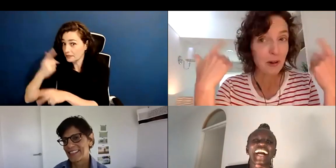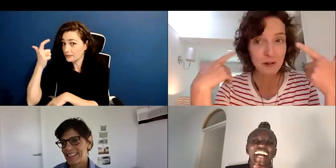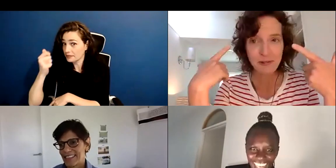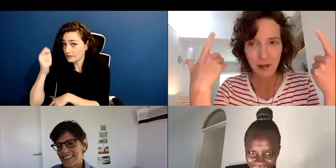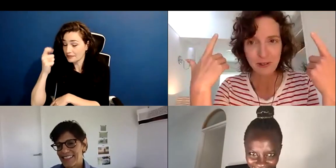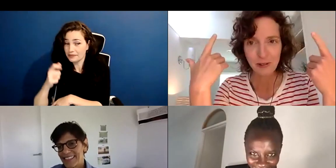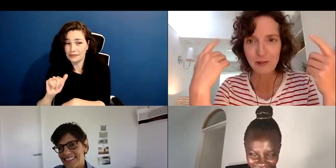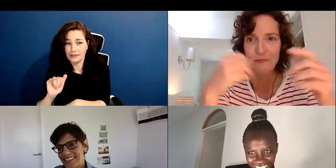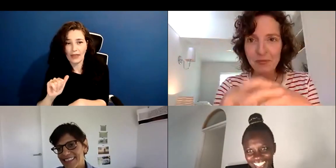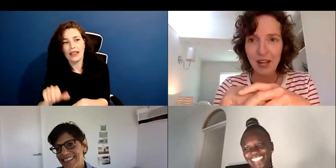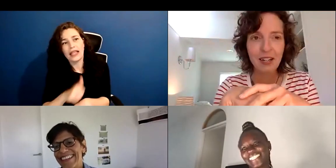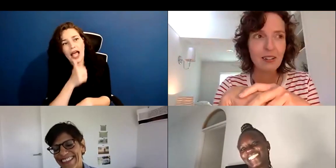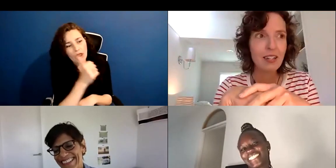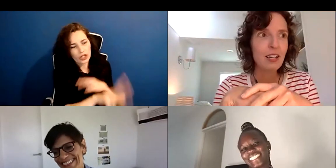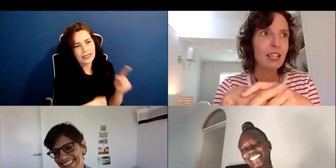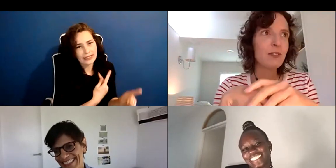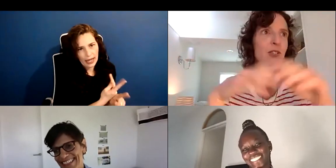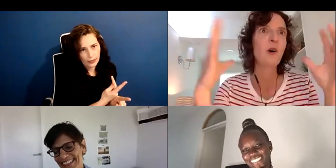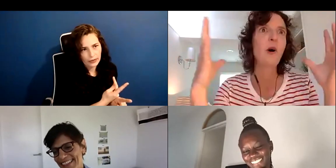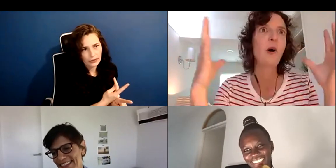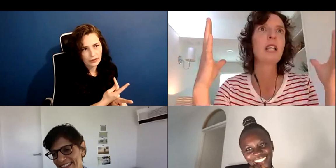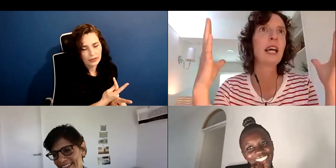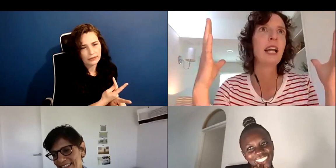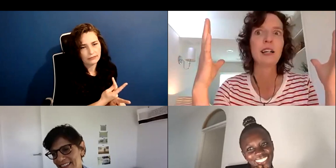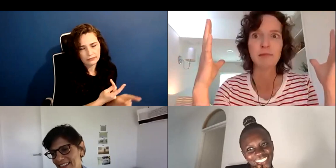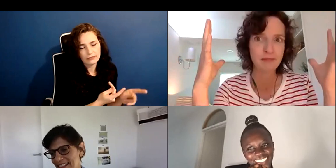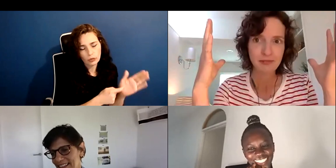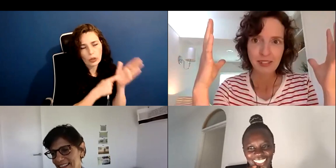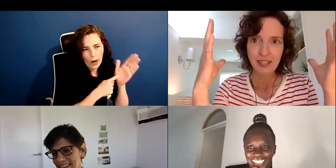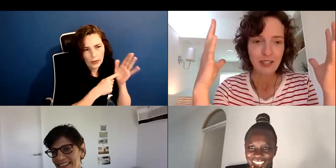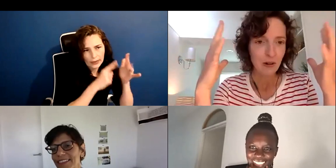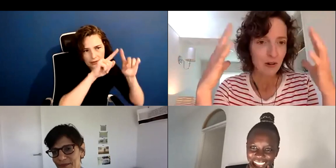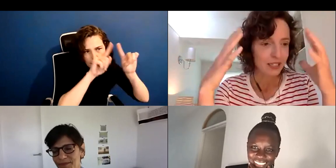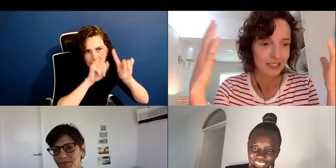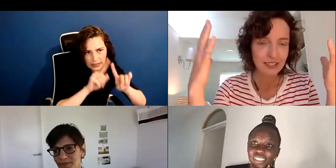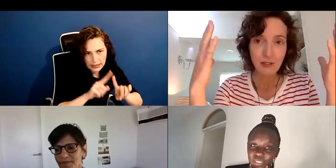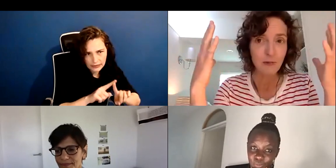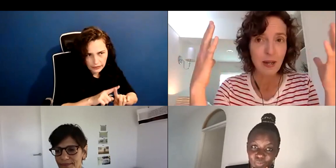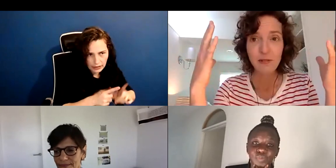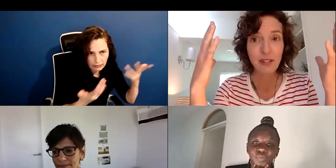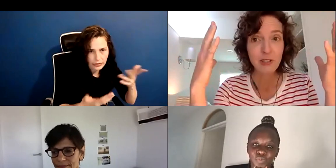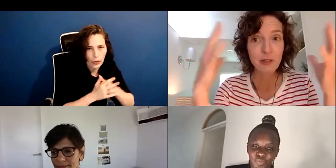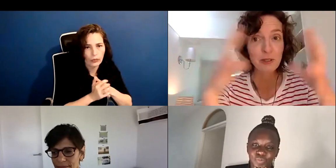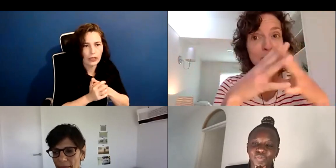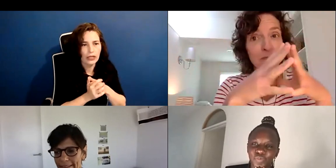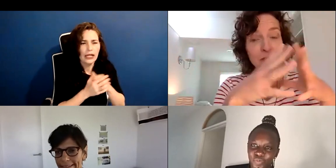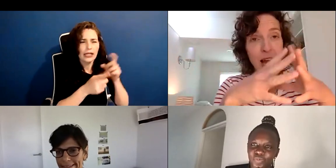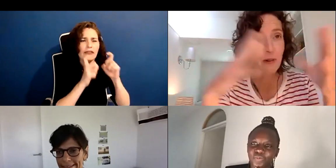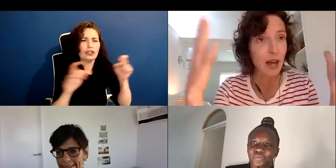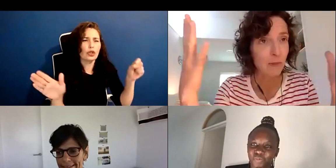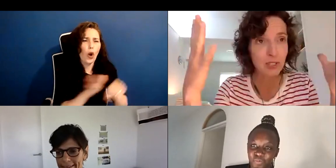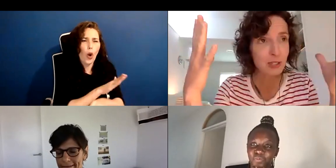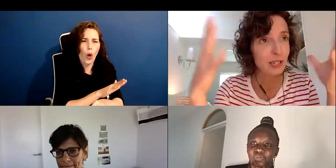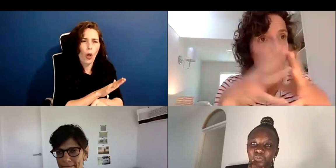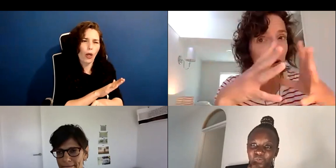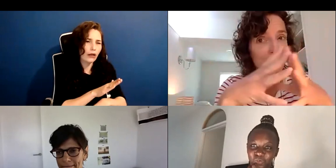these folks, we also do, give us your whole line item. You know, it's, you're making a feature,